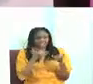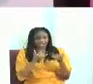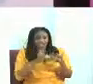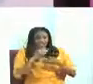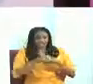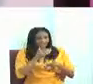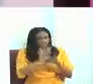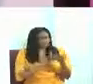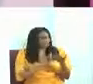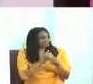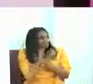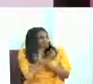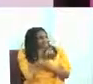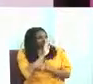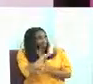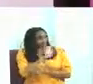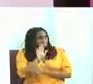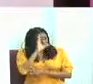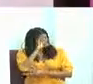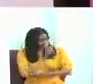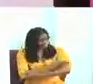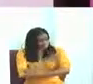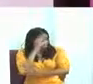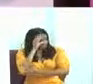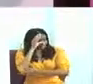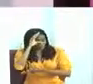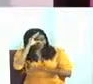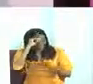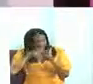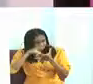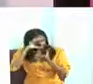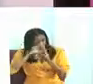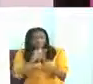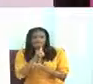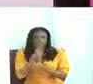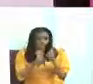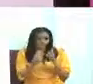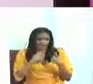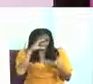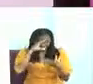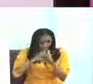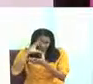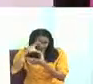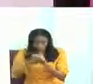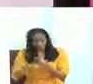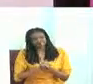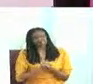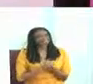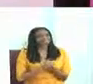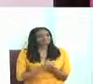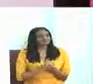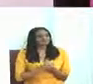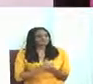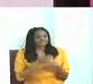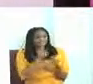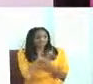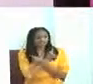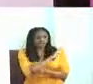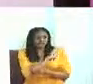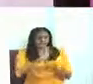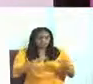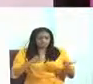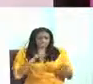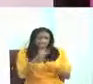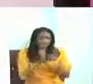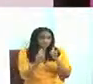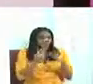To love their husbands. Now, everybody ain't going to have one of those, so, okay. To love their children. Everybody ain't going to have none